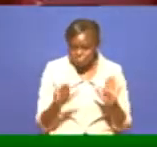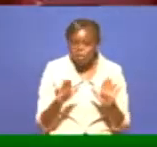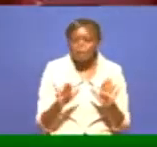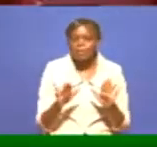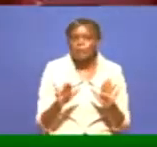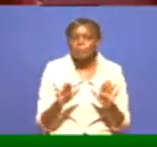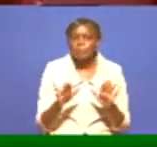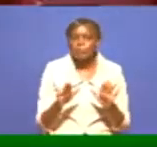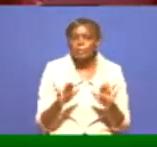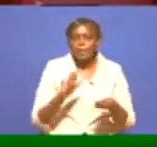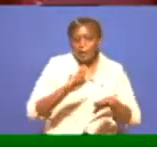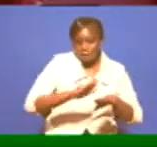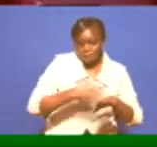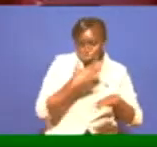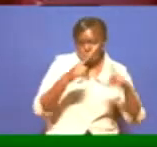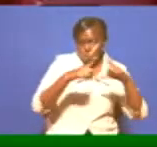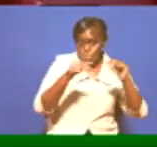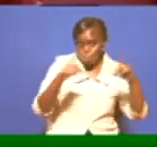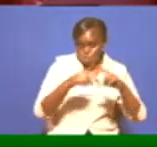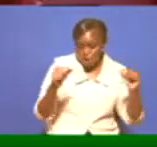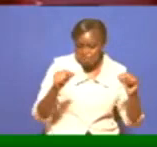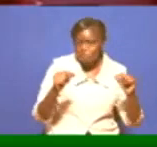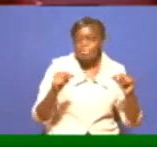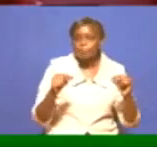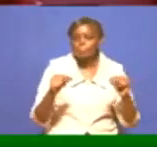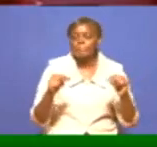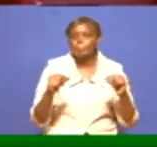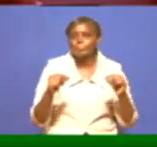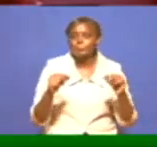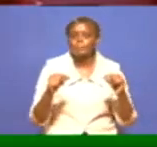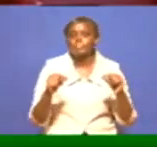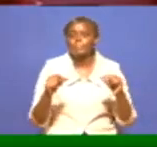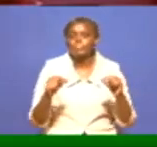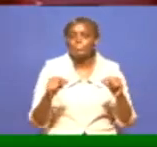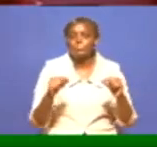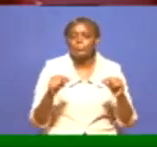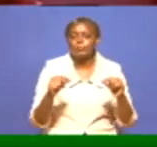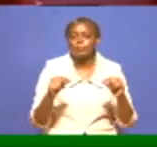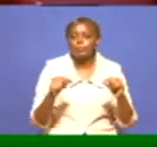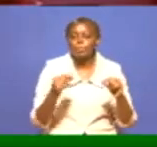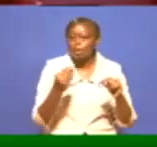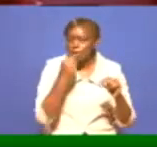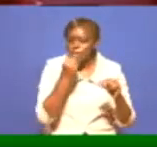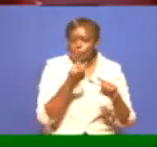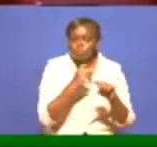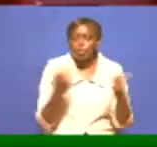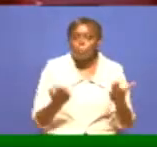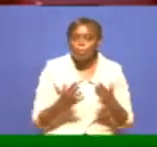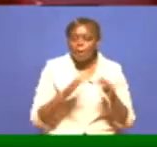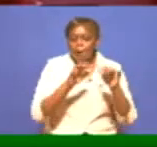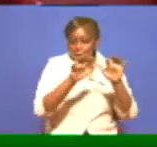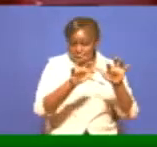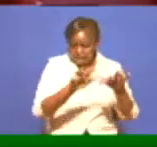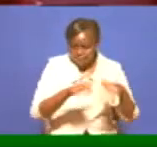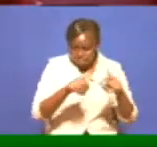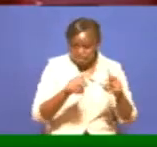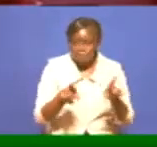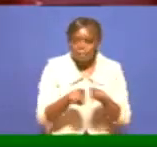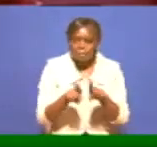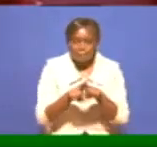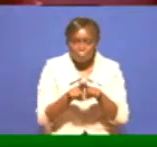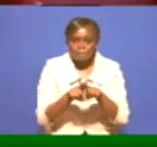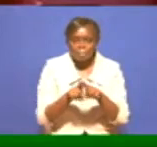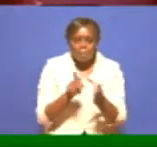the Kikuyu saying, Mr. Speaker. And Mr. Speaker, food comes from agriculture and from our farms. And the